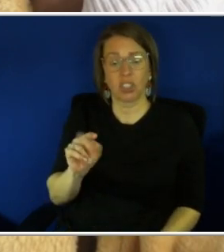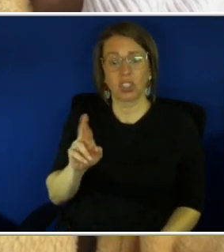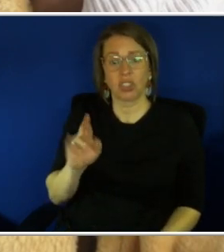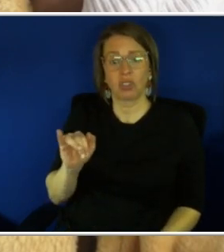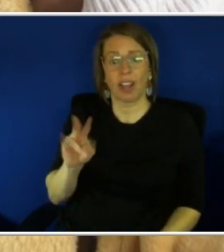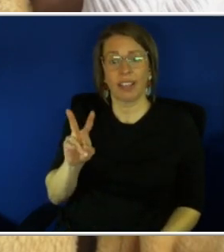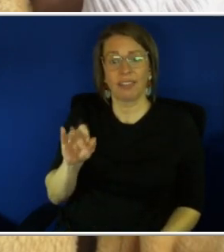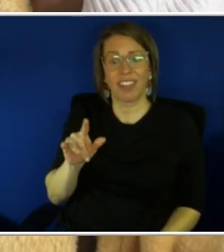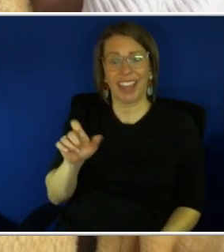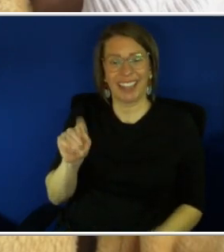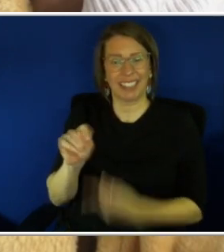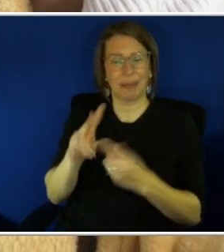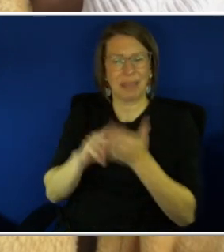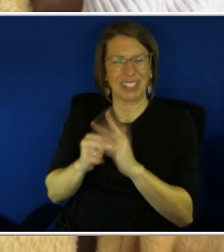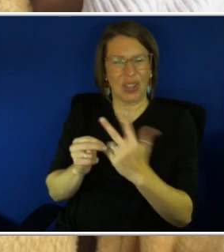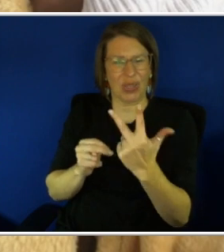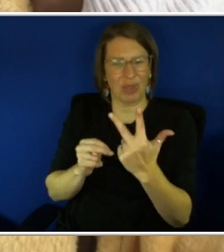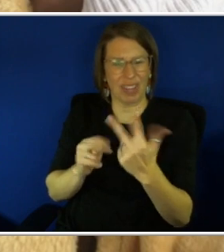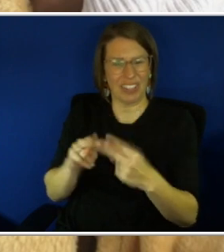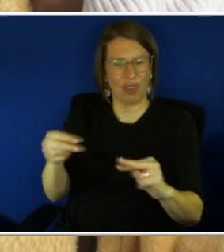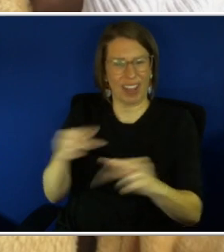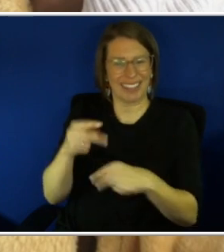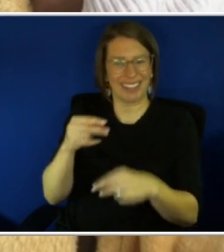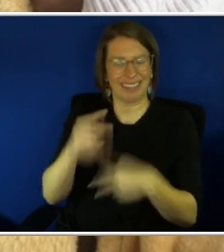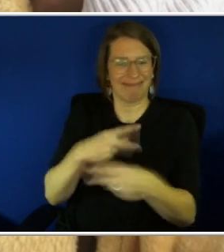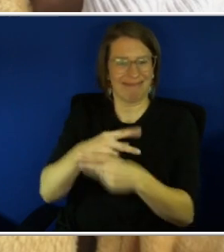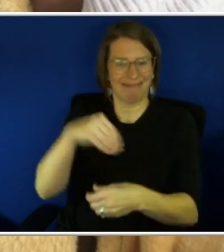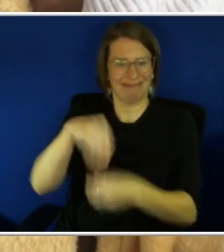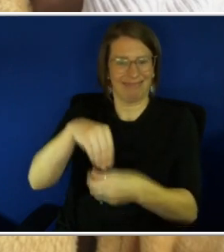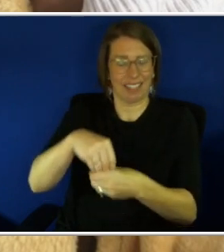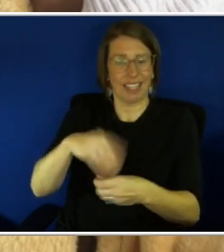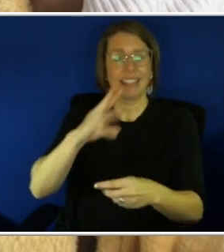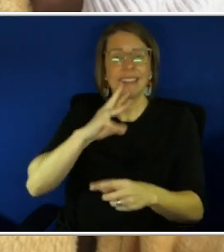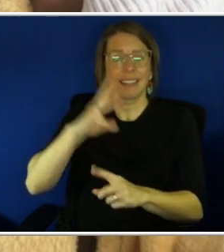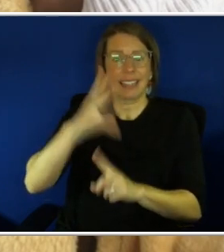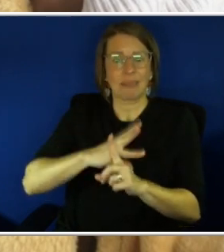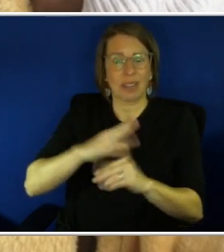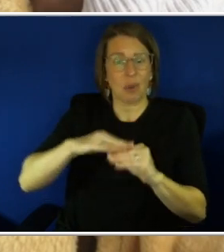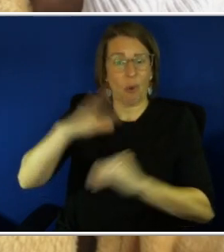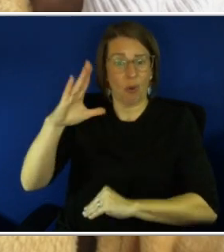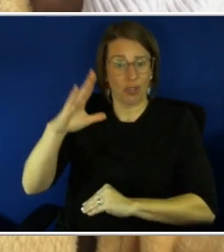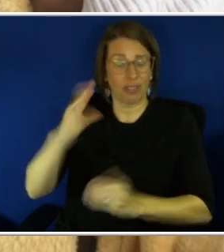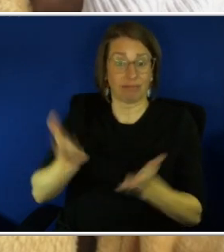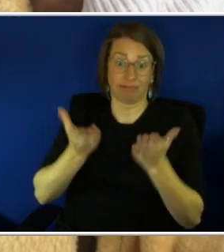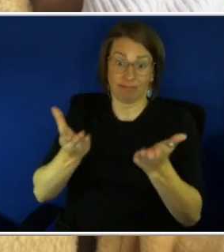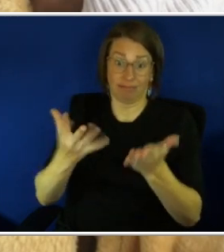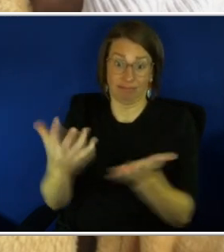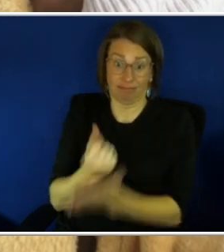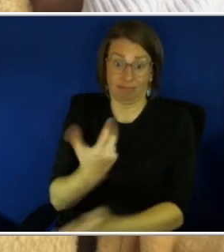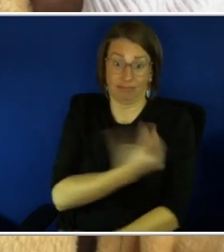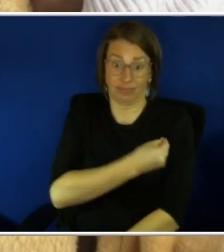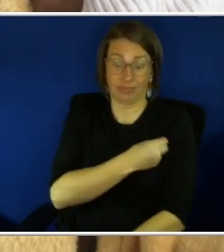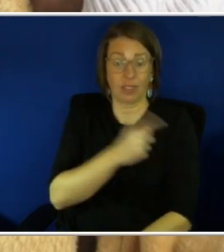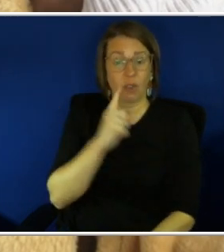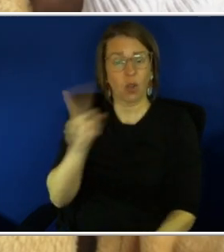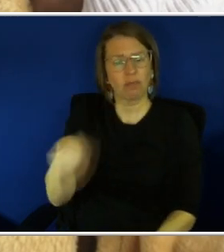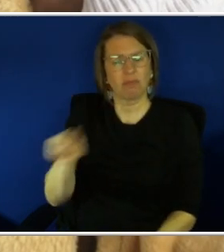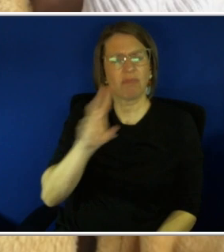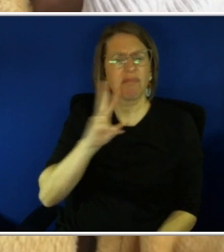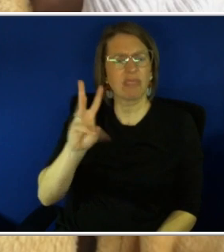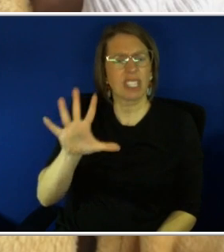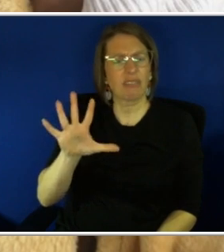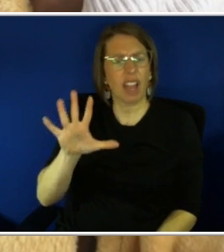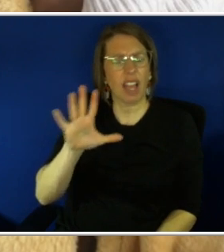is recommended for everybody 6 months and older. And again, I think we've had this question before. For those that are 65 and older,